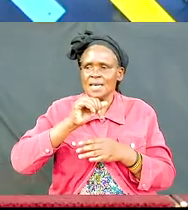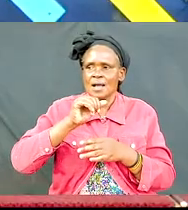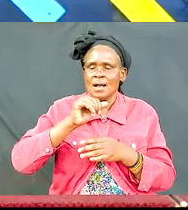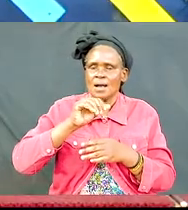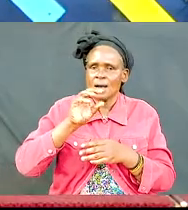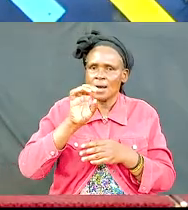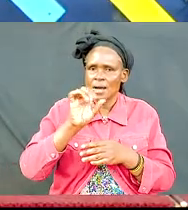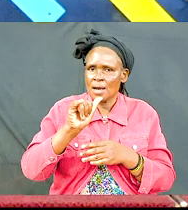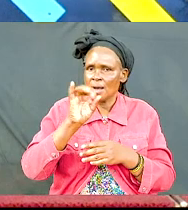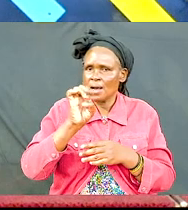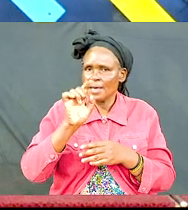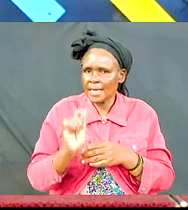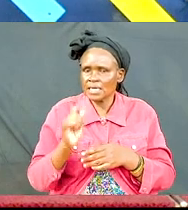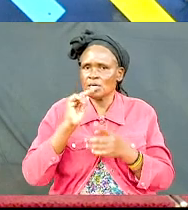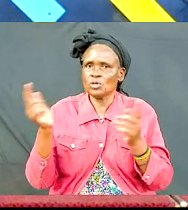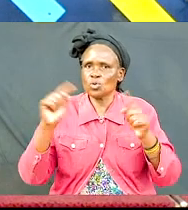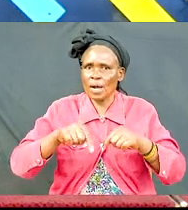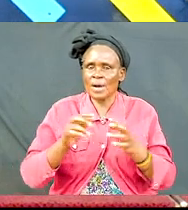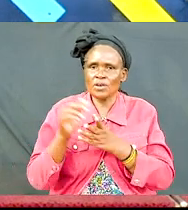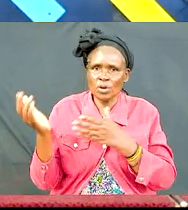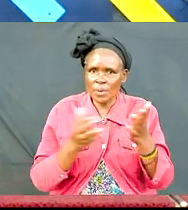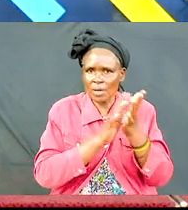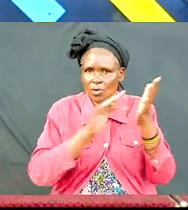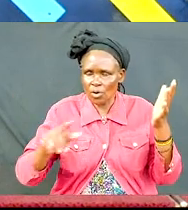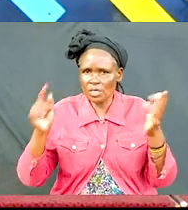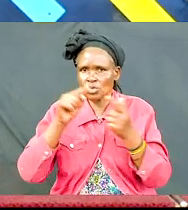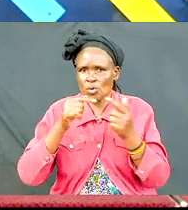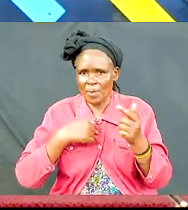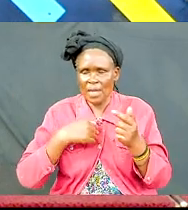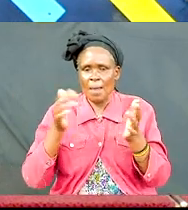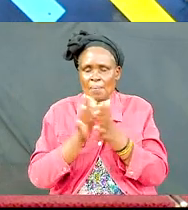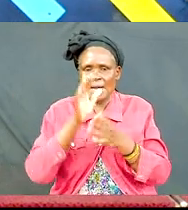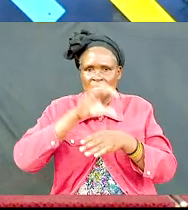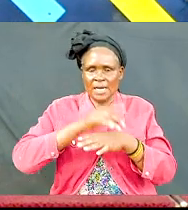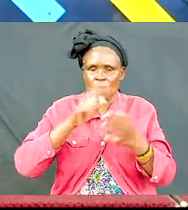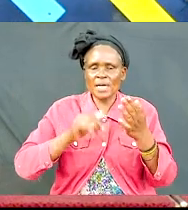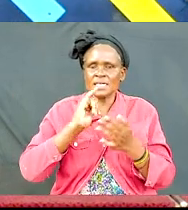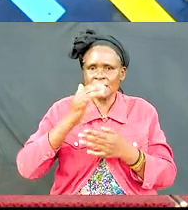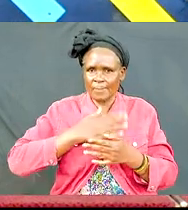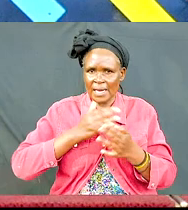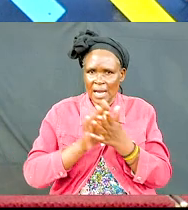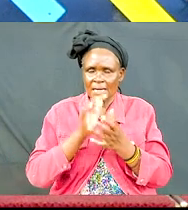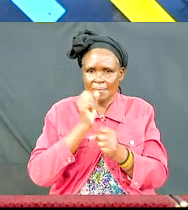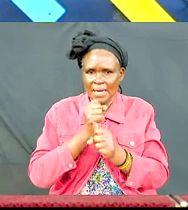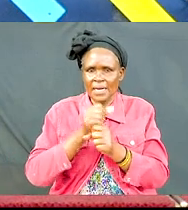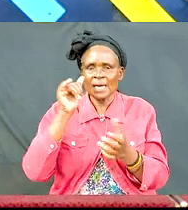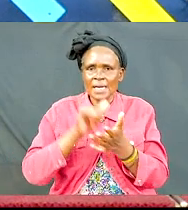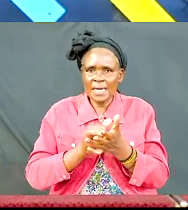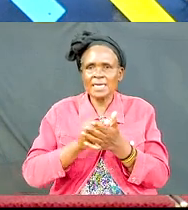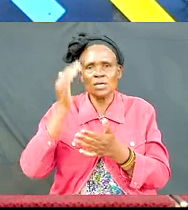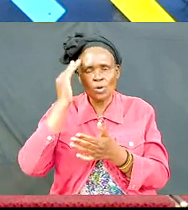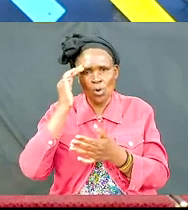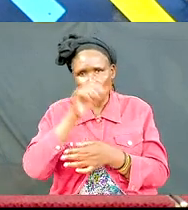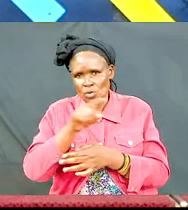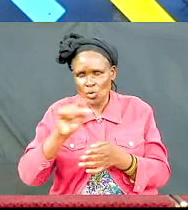He will bring glory to me by taking from what is mine and making it known to you. All that